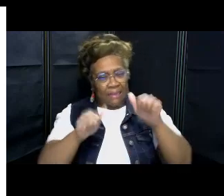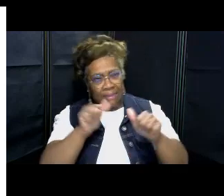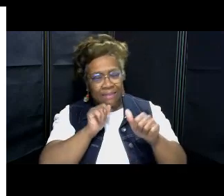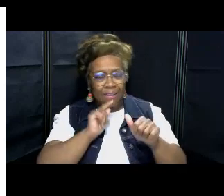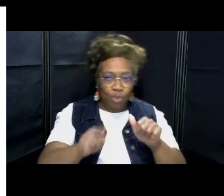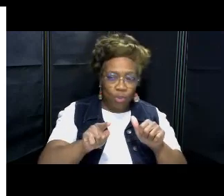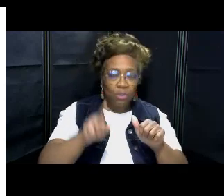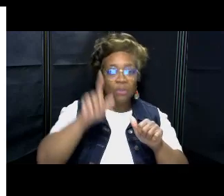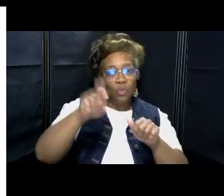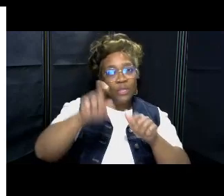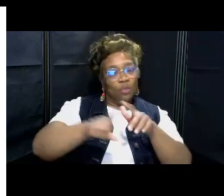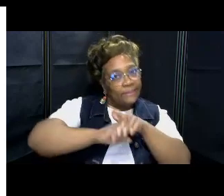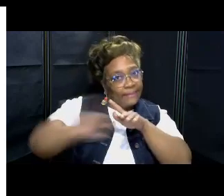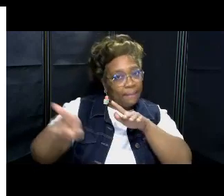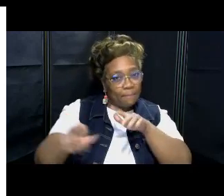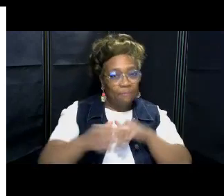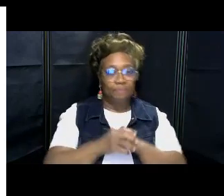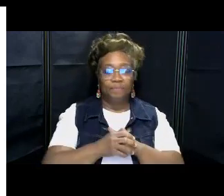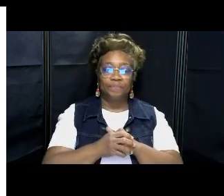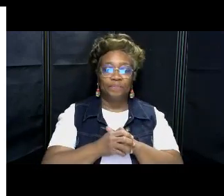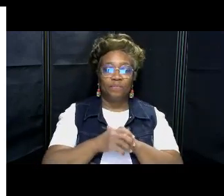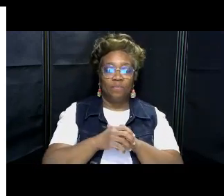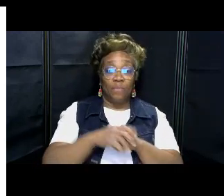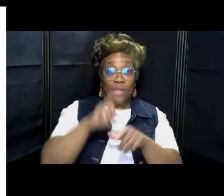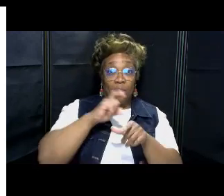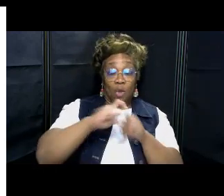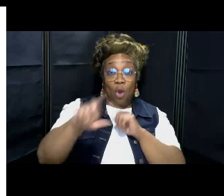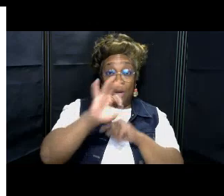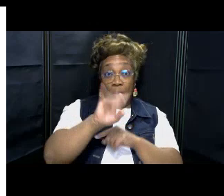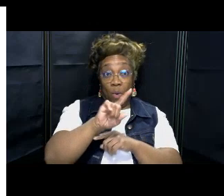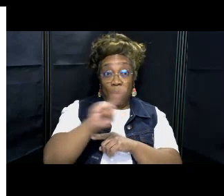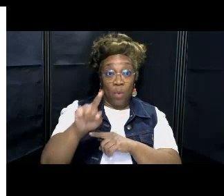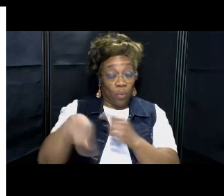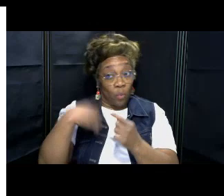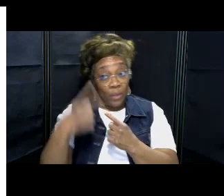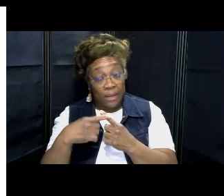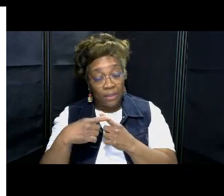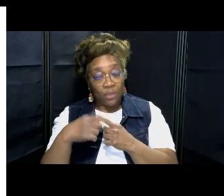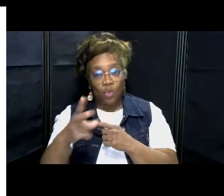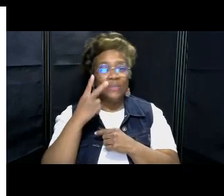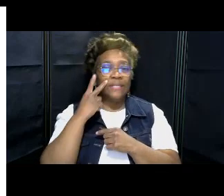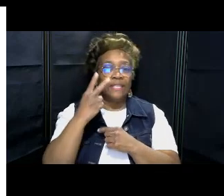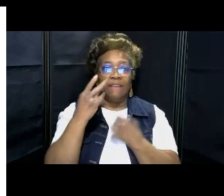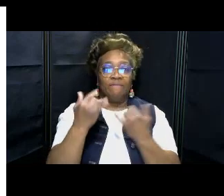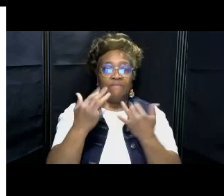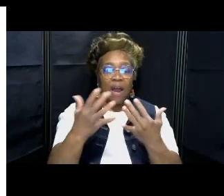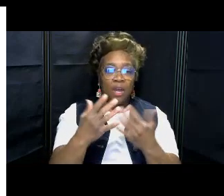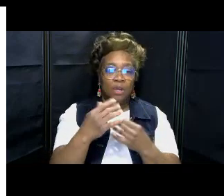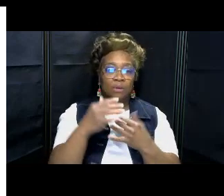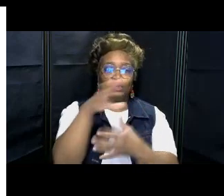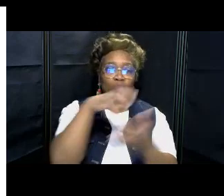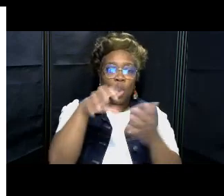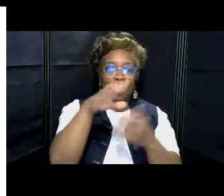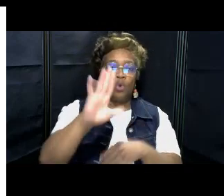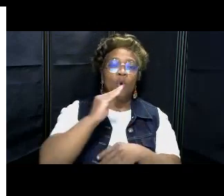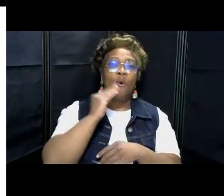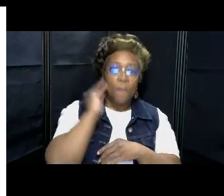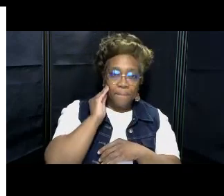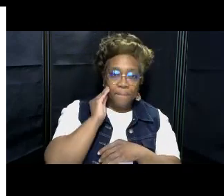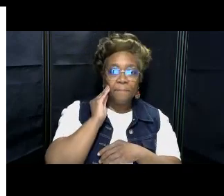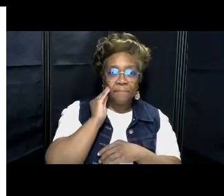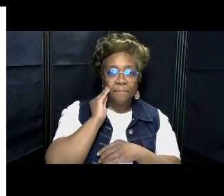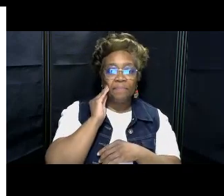So when you call 911, if you see the smoke, if you see flames in your home, get out, call 911. Remember, I told you,